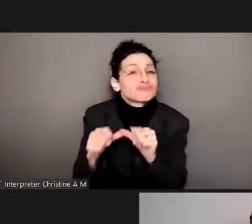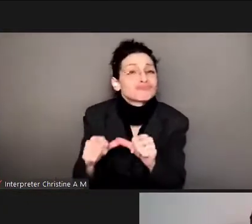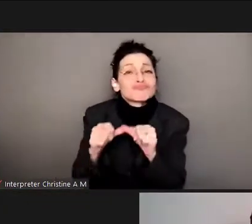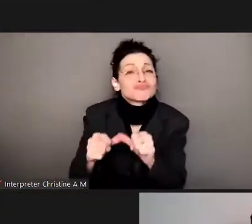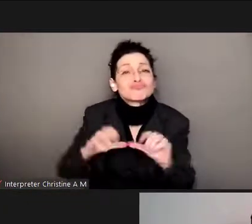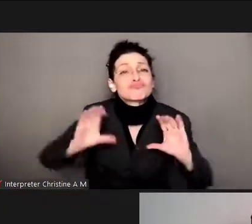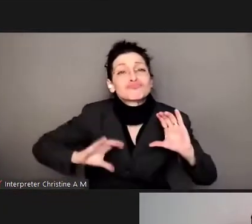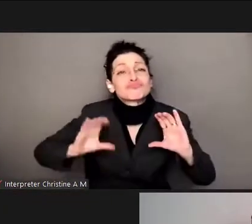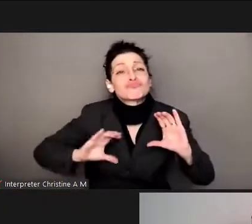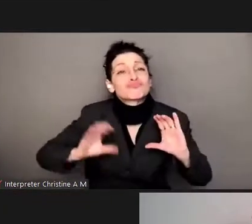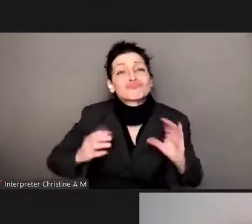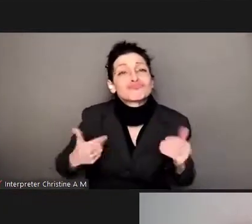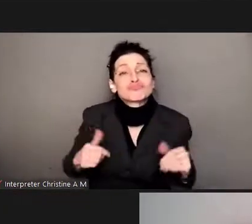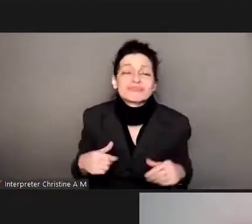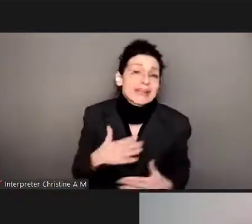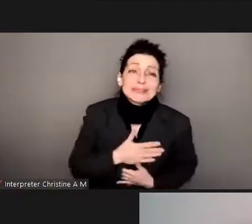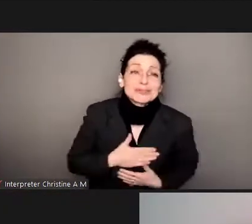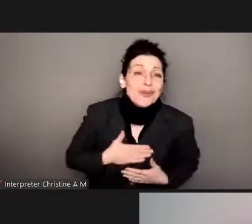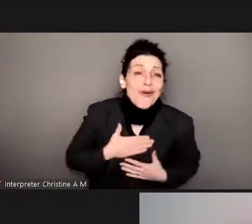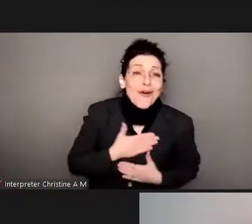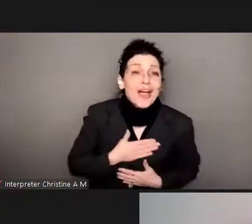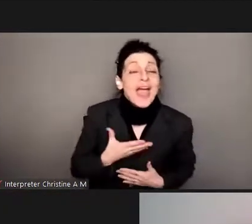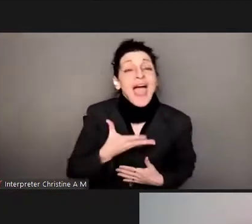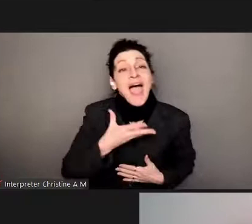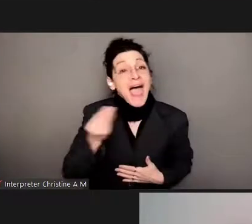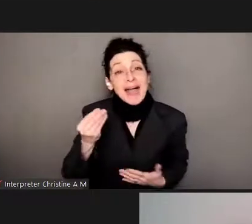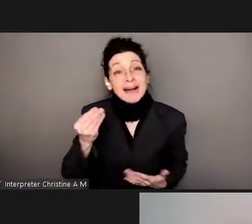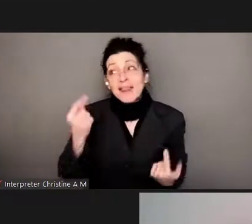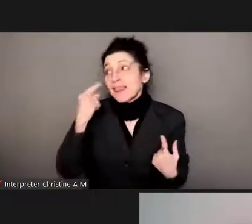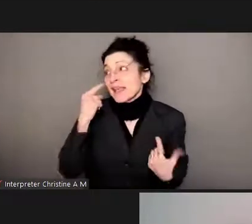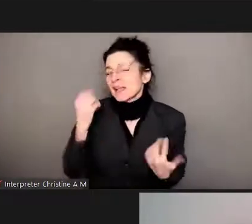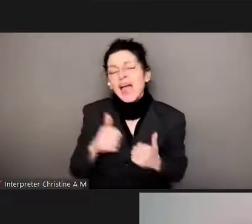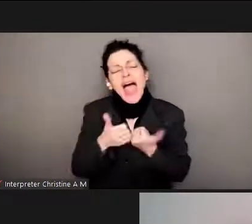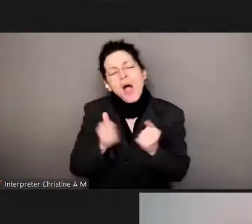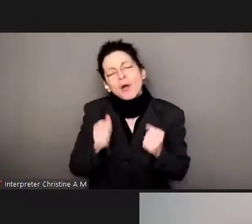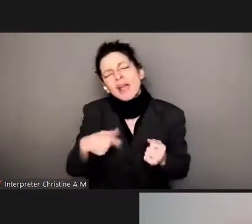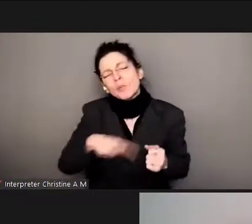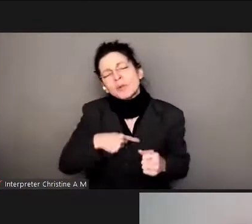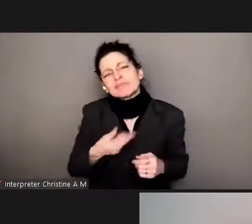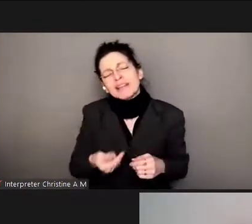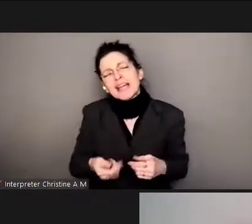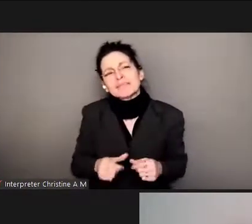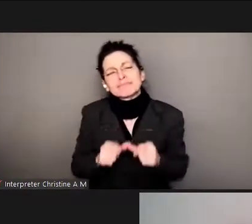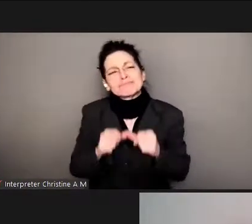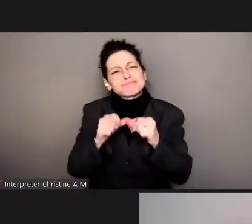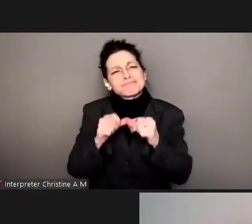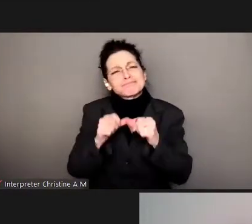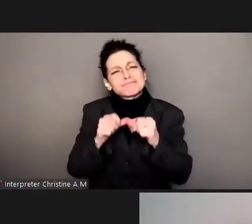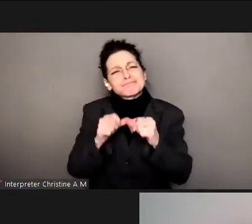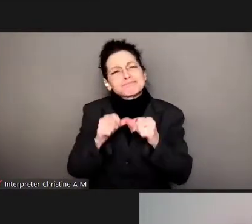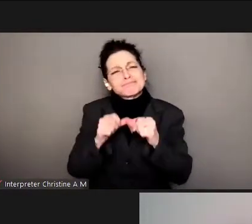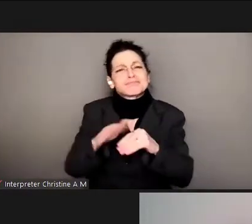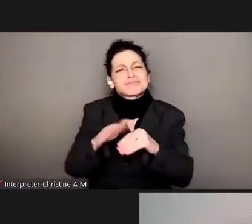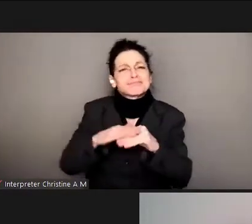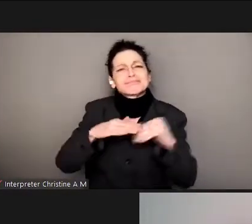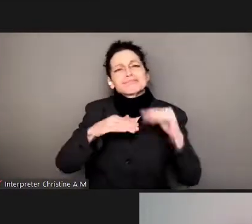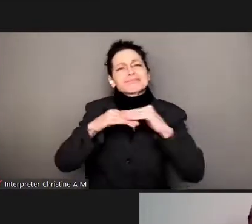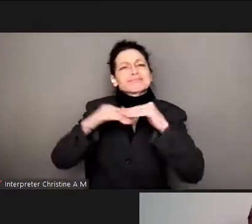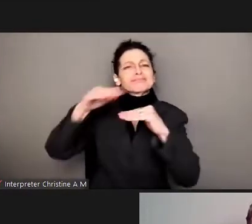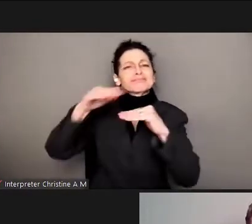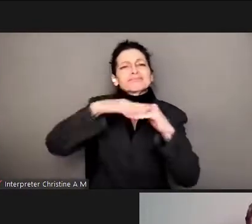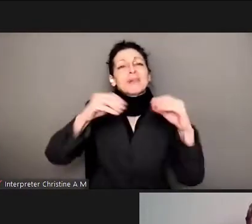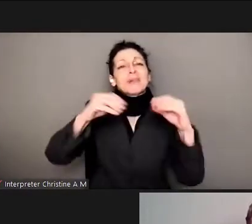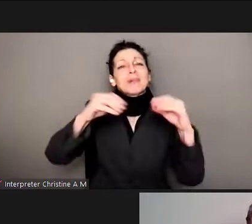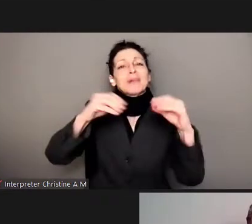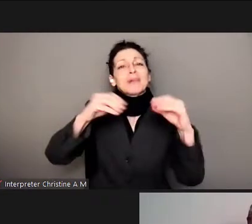started and thinking about how we can build on those conversations. It's 3:54. Karen, do you want to